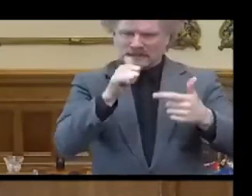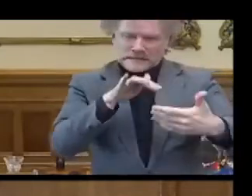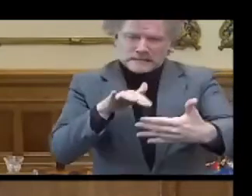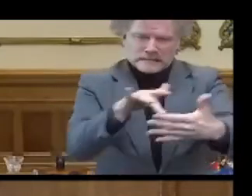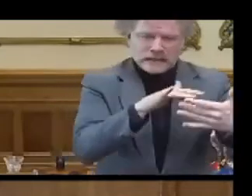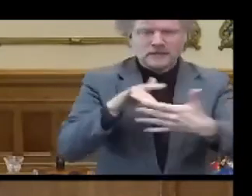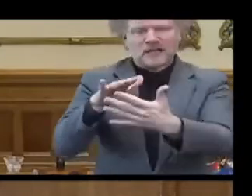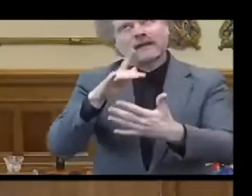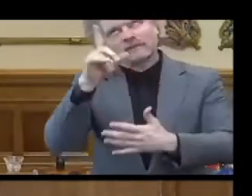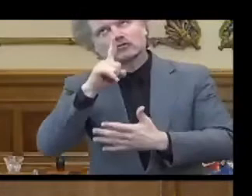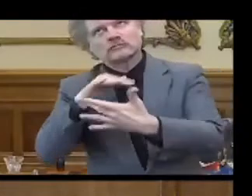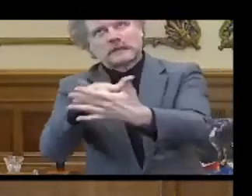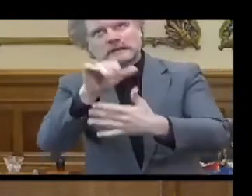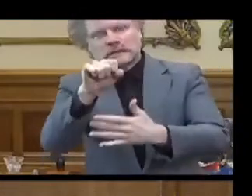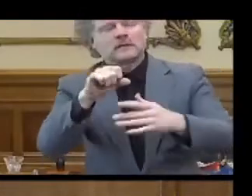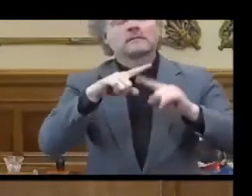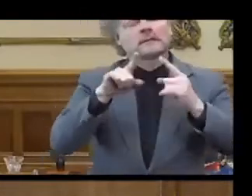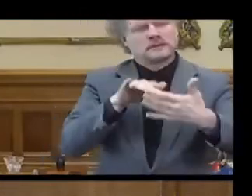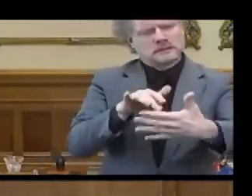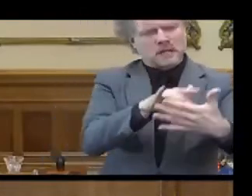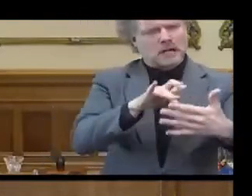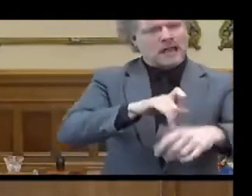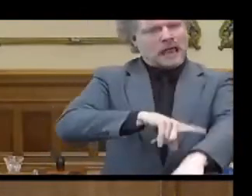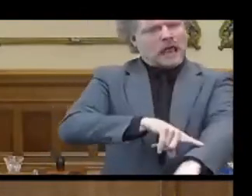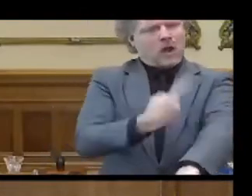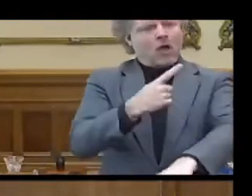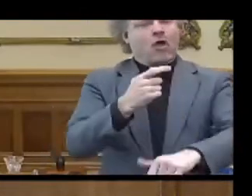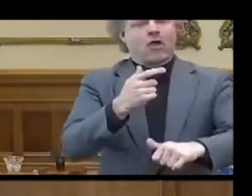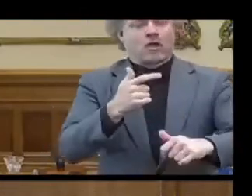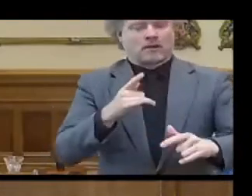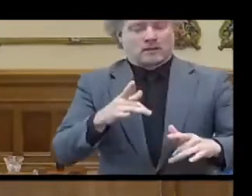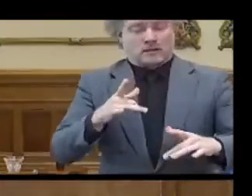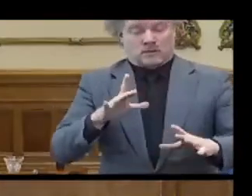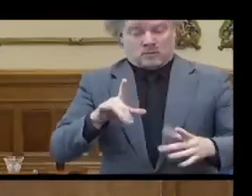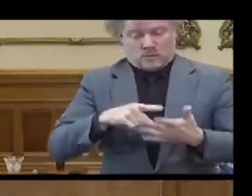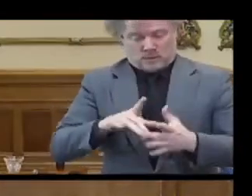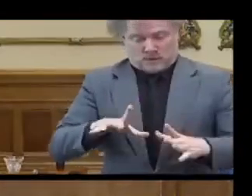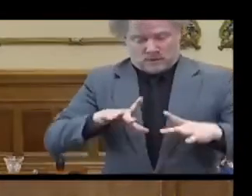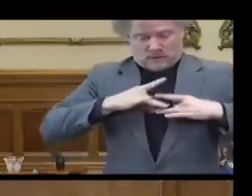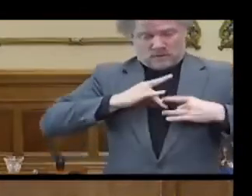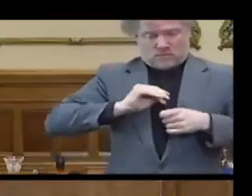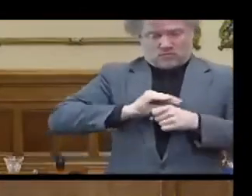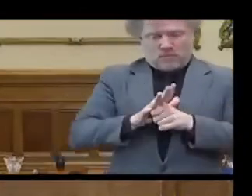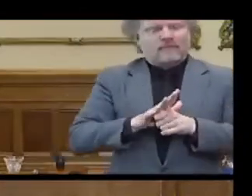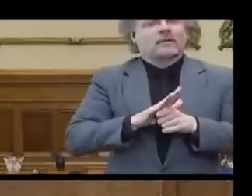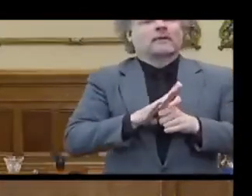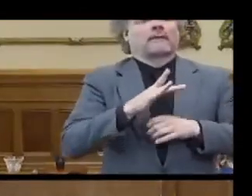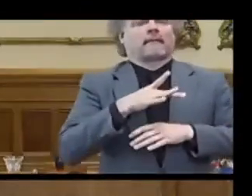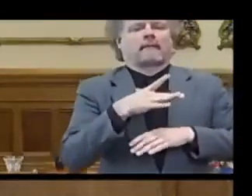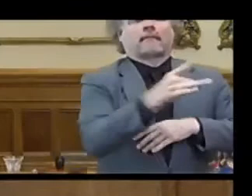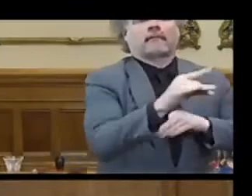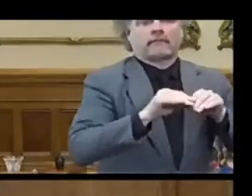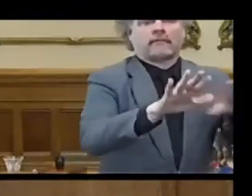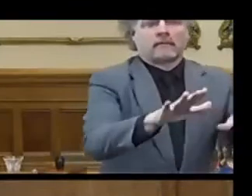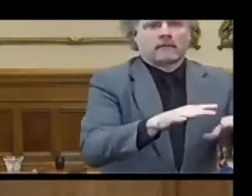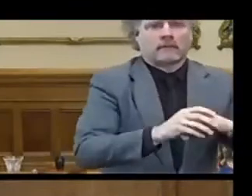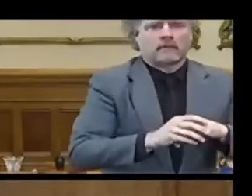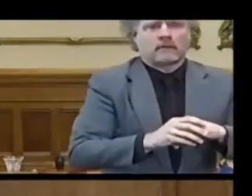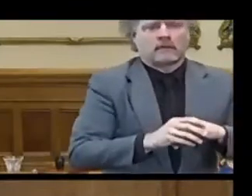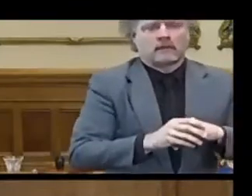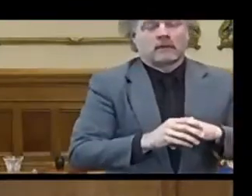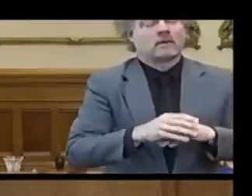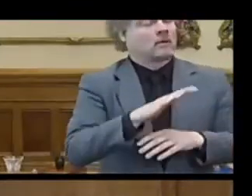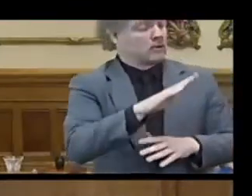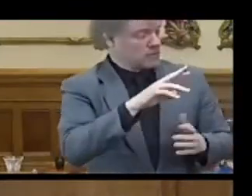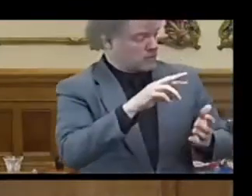sure they are studying how long you are contagious once you've contracted it. So Kathy, the question about when you